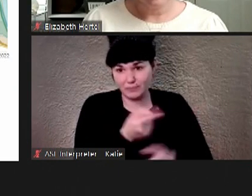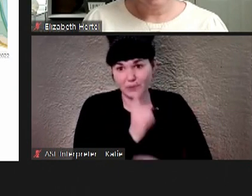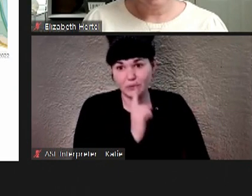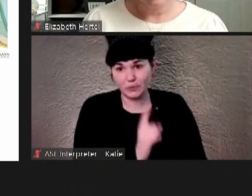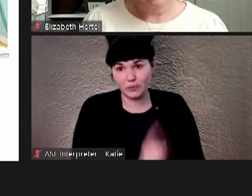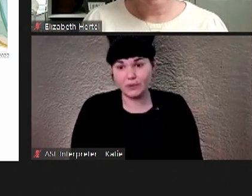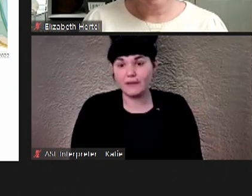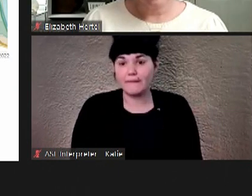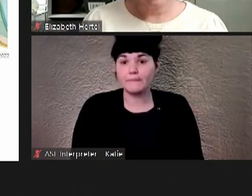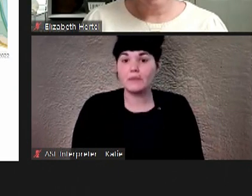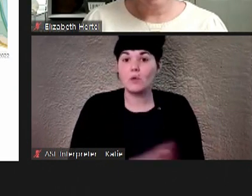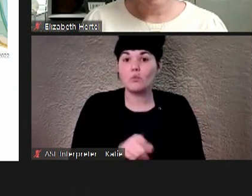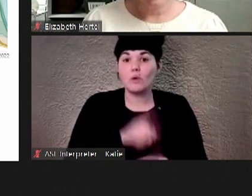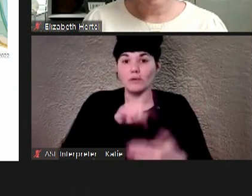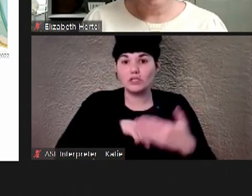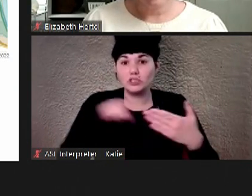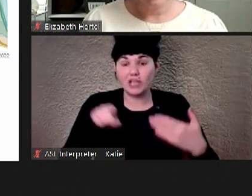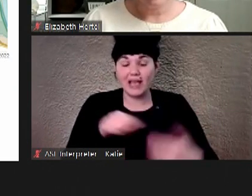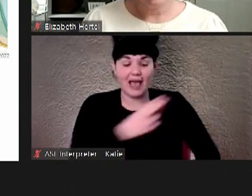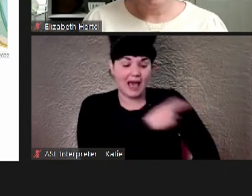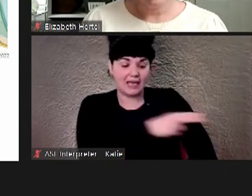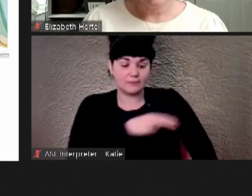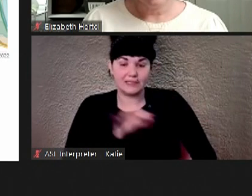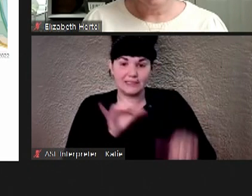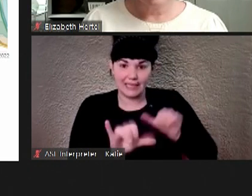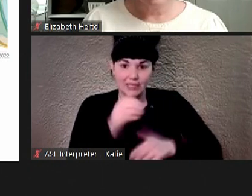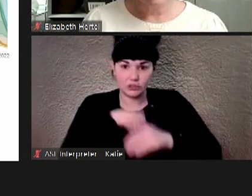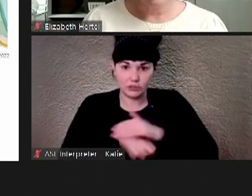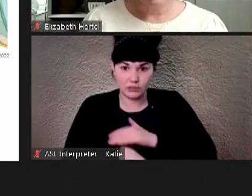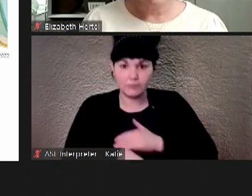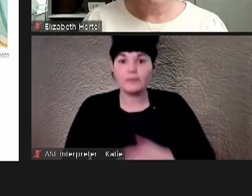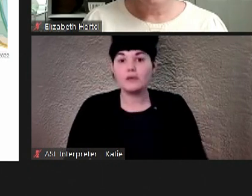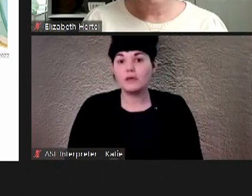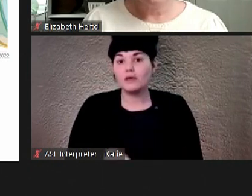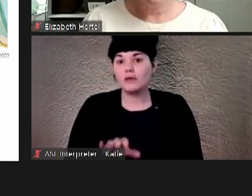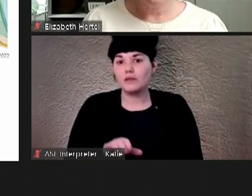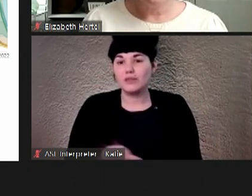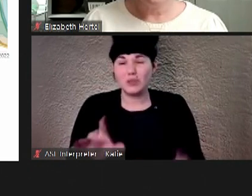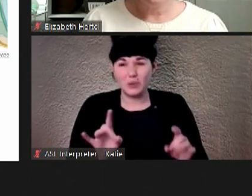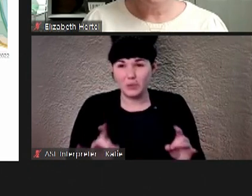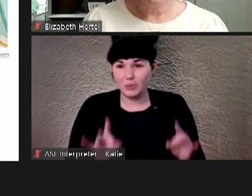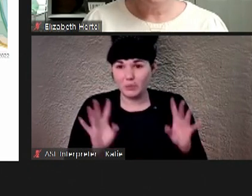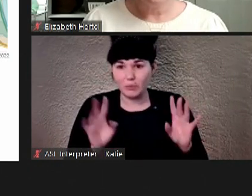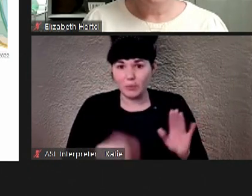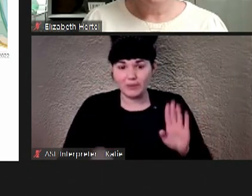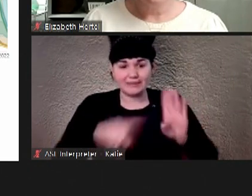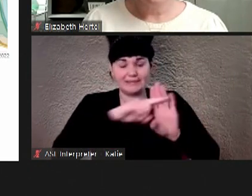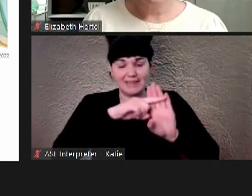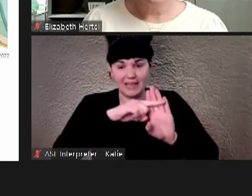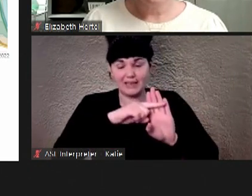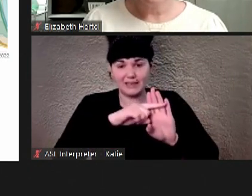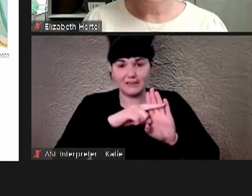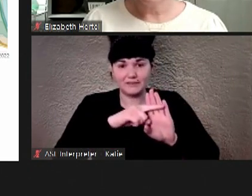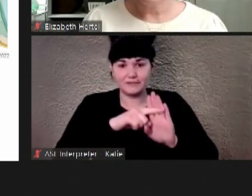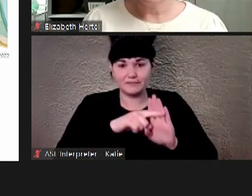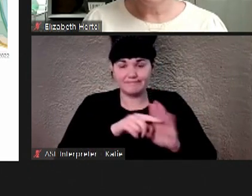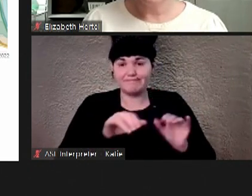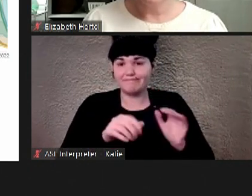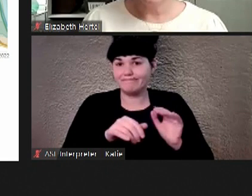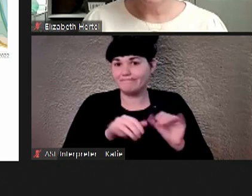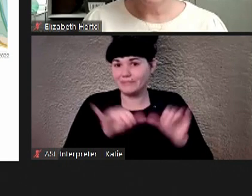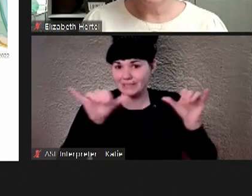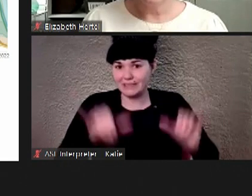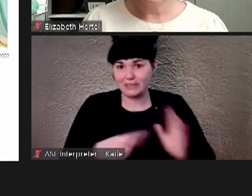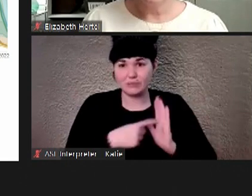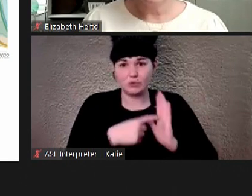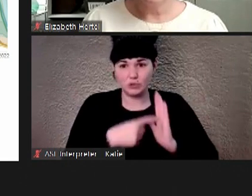hospitalizations, again, the most pessimistic model shows a very sharp and fast peak, peaking somewhere around